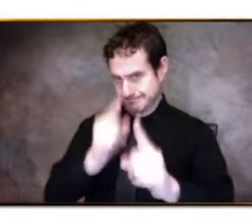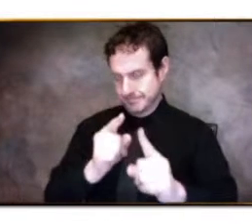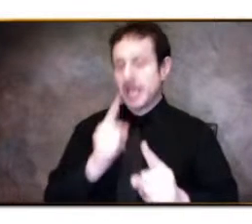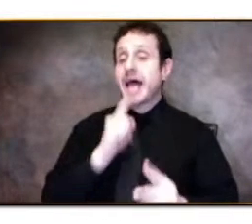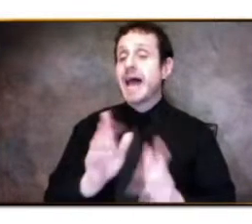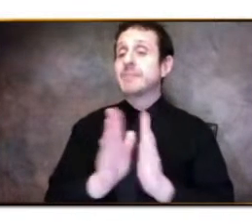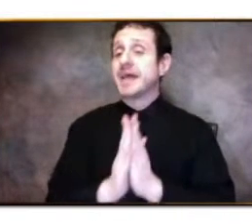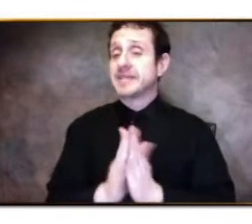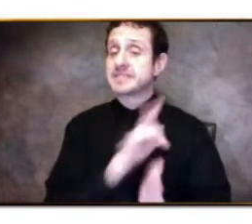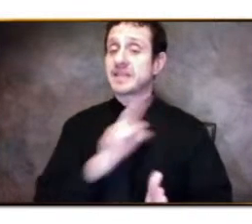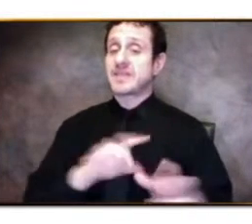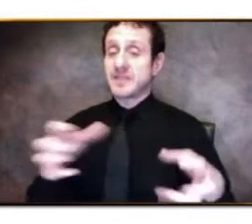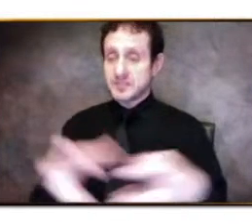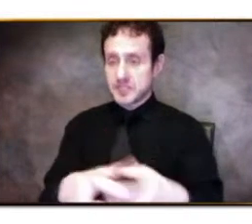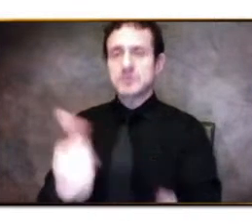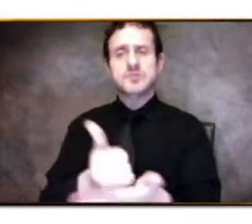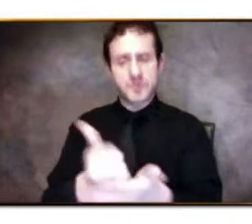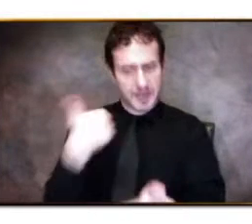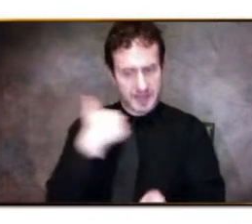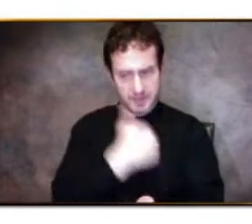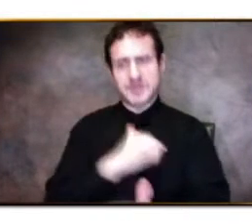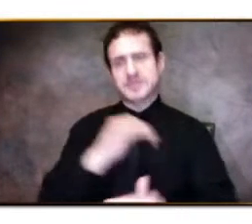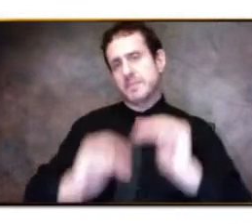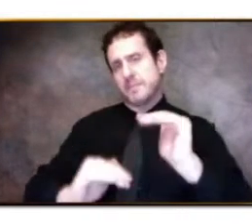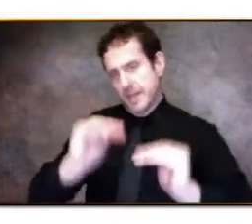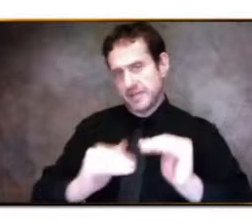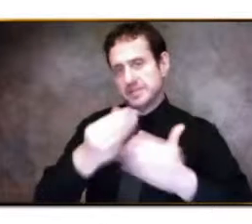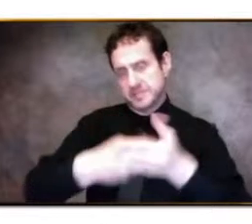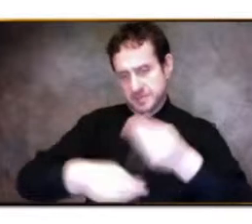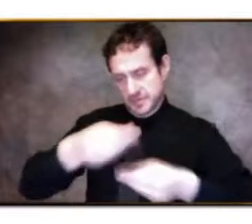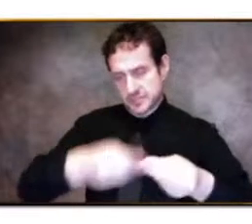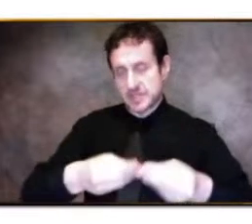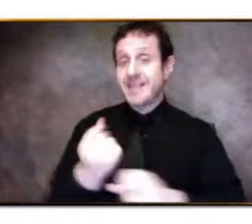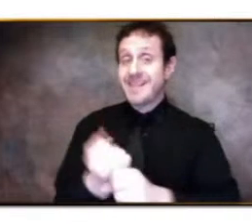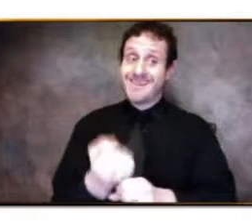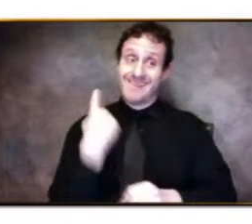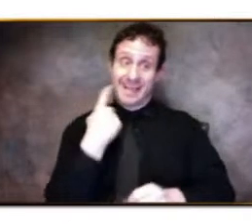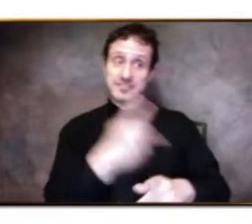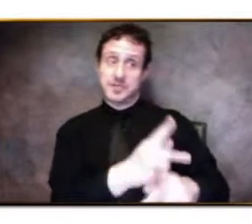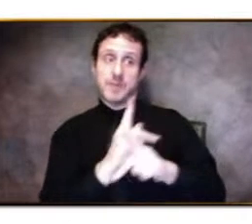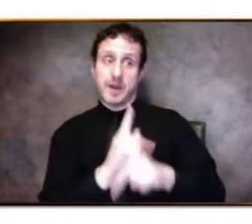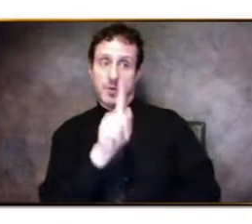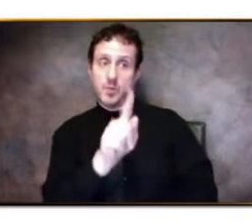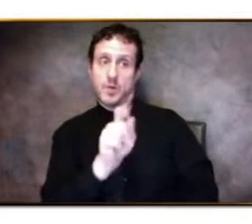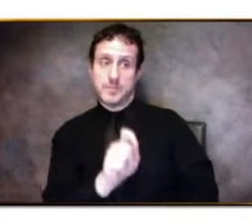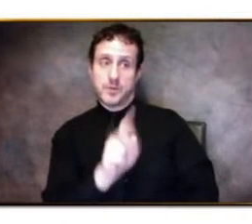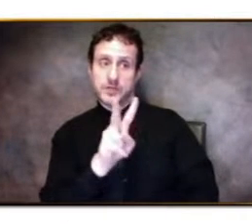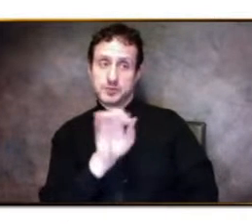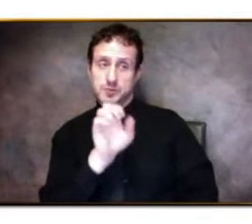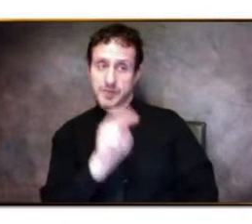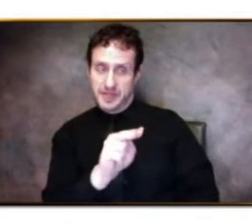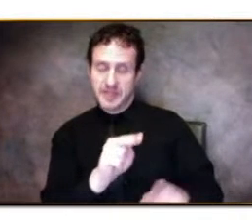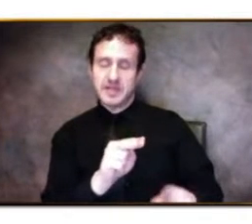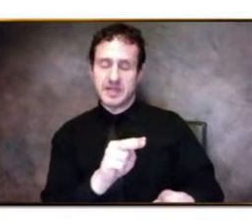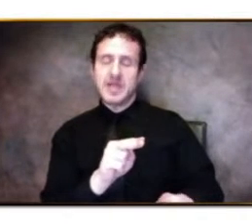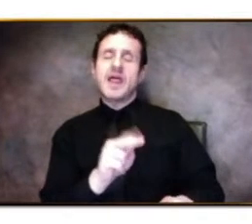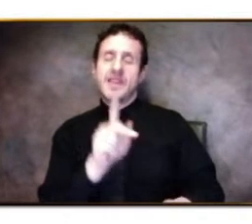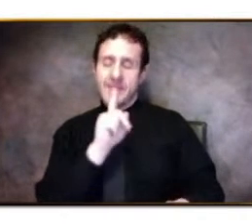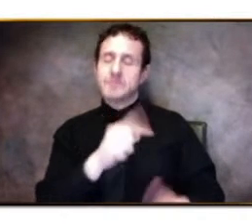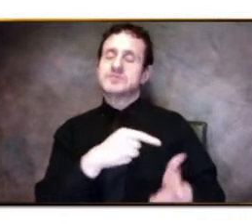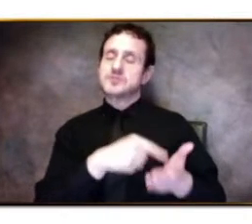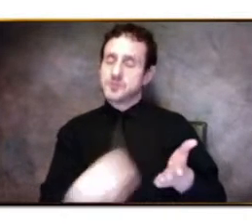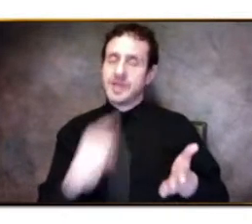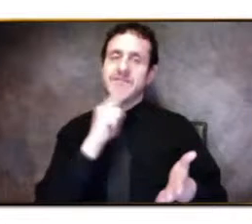that. But essentially, the last year's borrowing was to cover the losses in the last quarter of